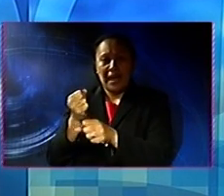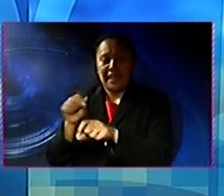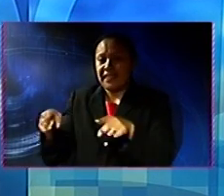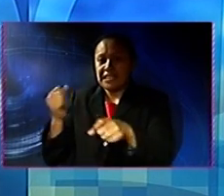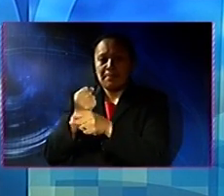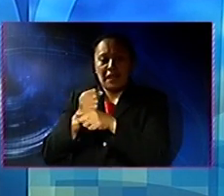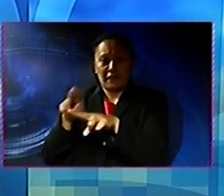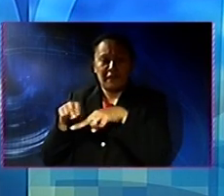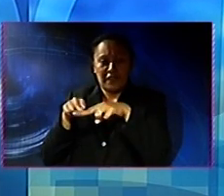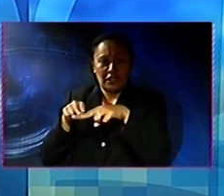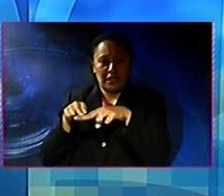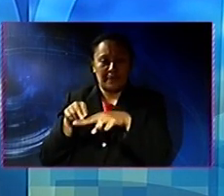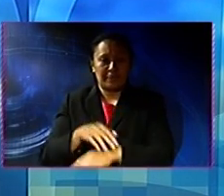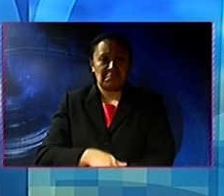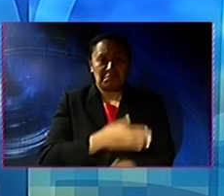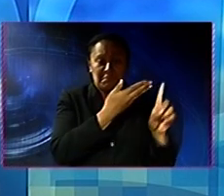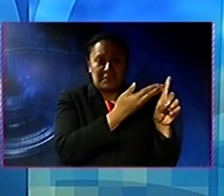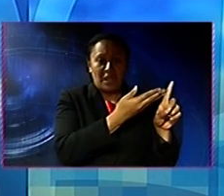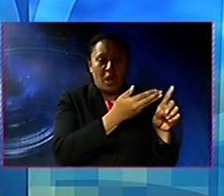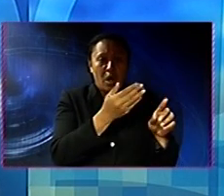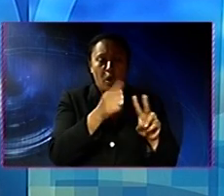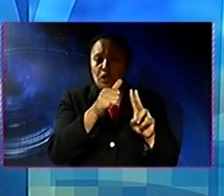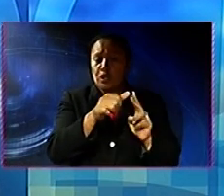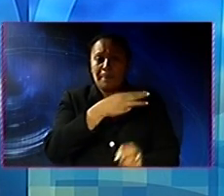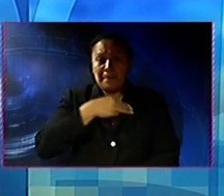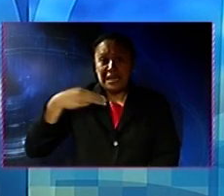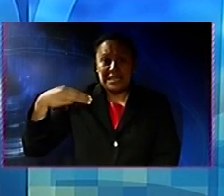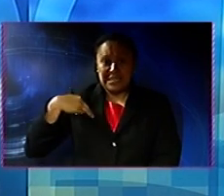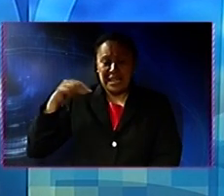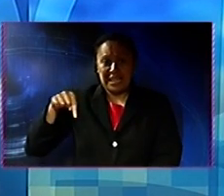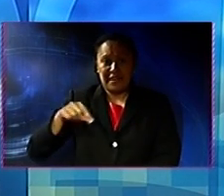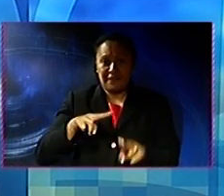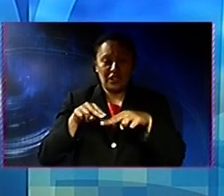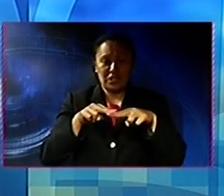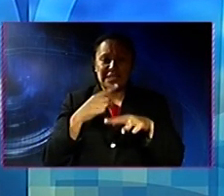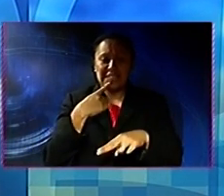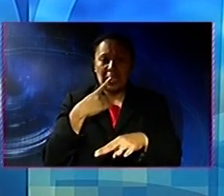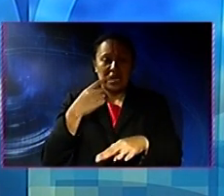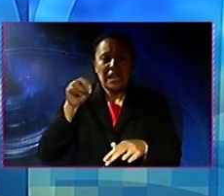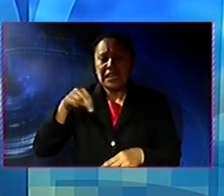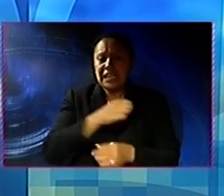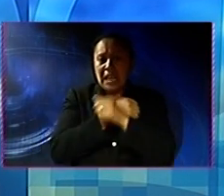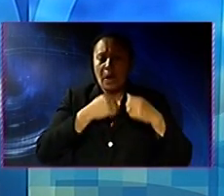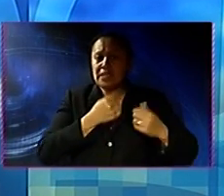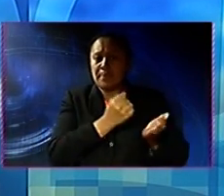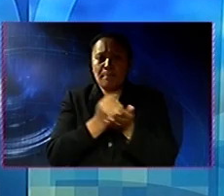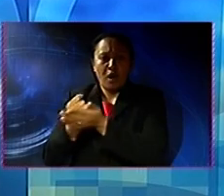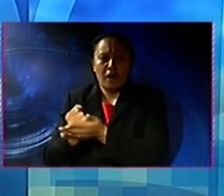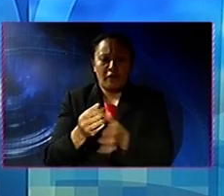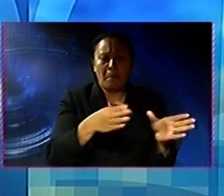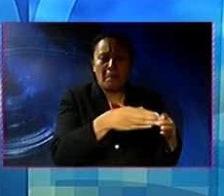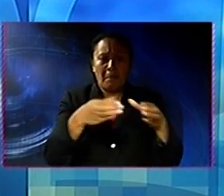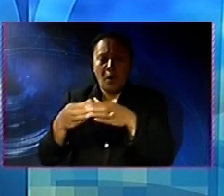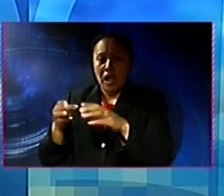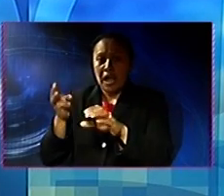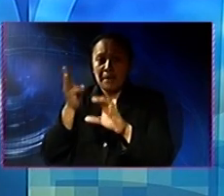Made in Fiji campaign. Sayed Kayum, who is also the Minister for Industry and Trade, said the initiative needed support from corporate bodies and